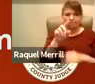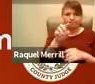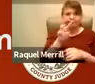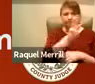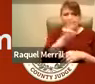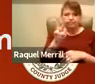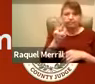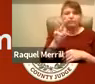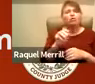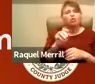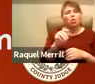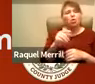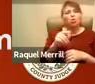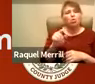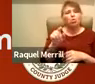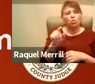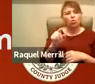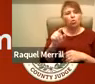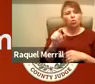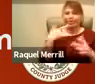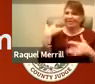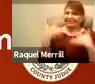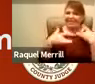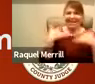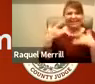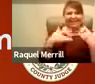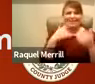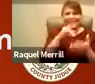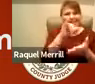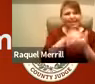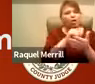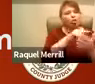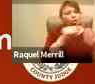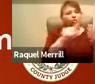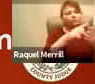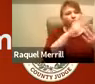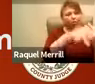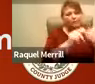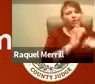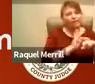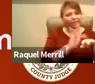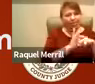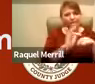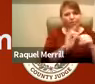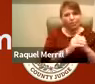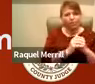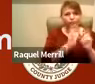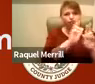organization. So we're very excited, that those programs are available.